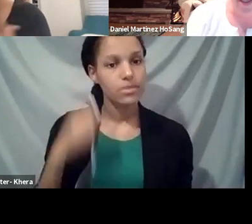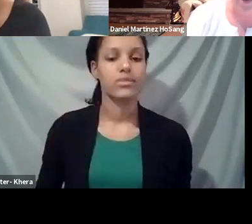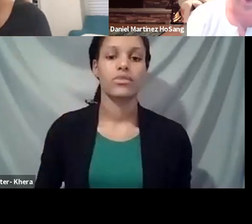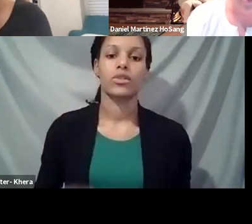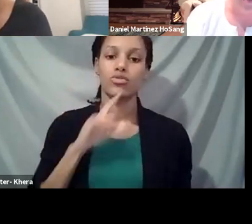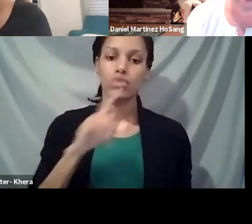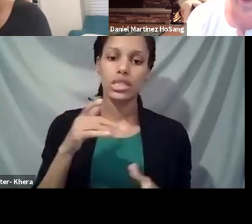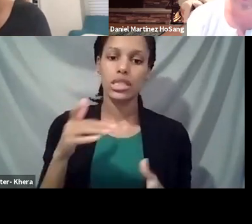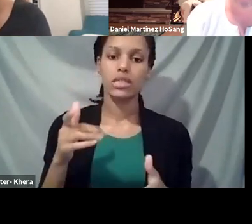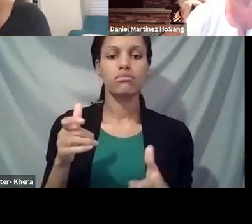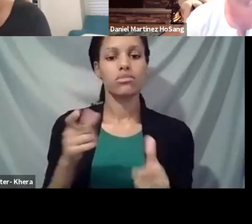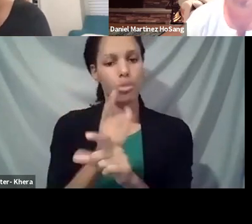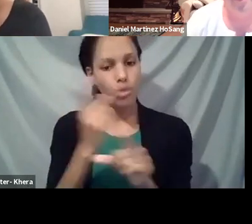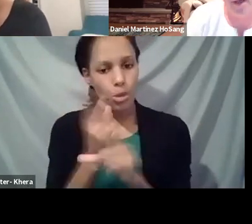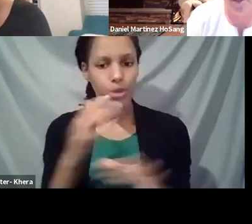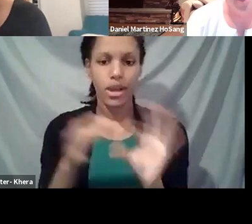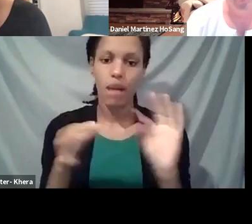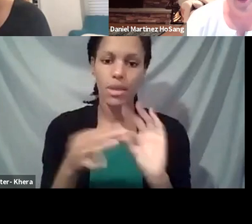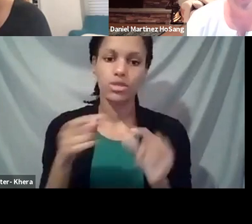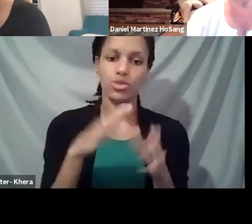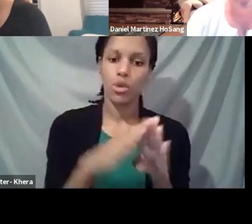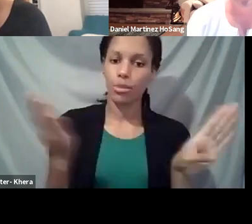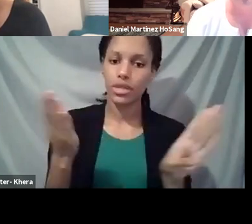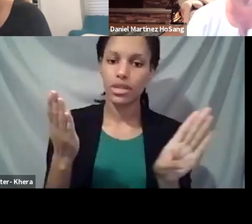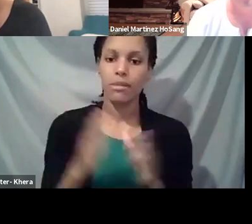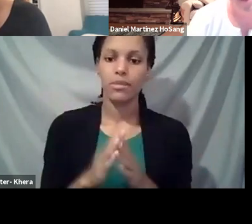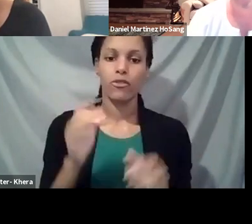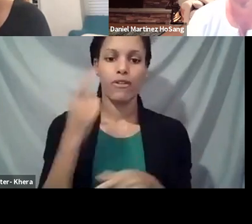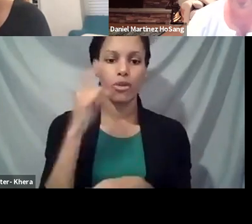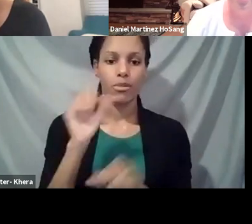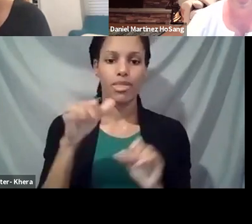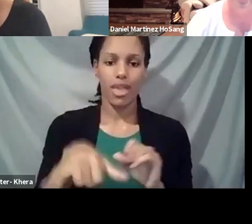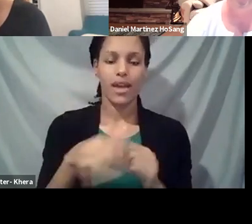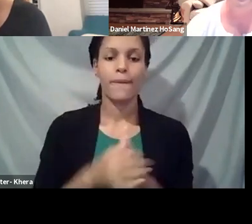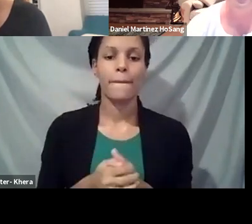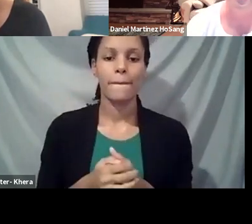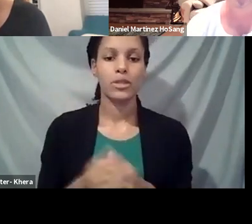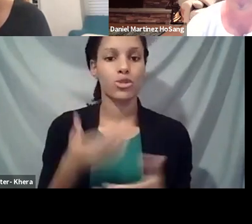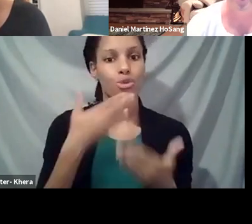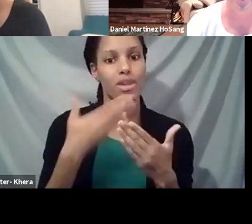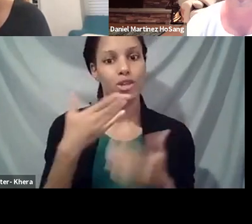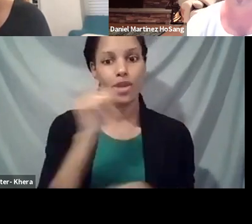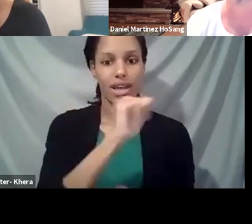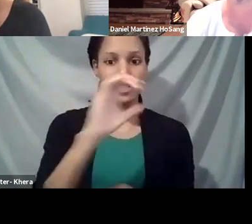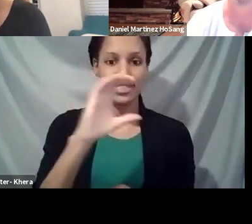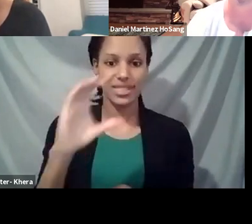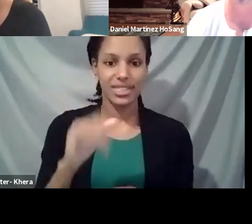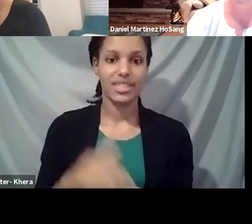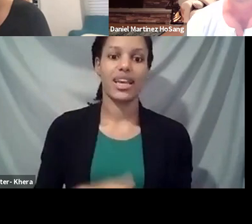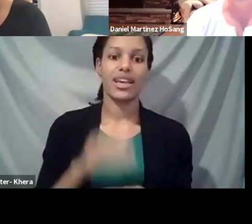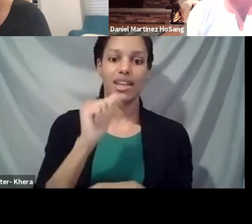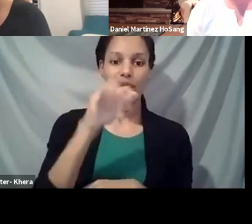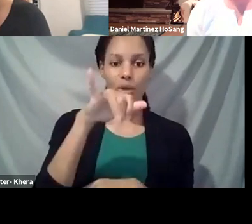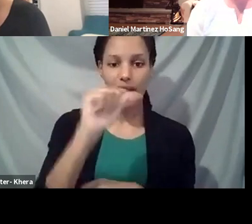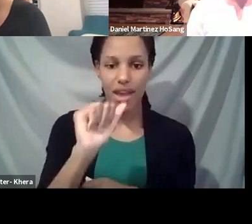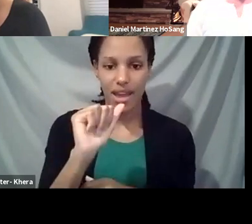appropriate comments that you opened up us up with. A big thanks to the AACC and the AAAYA for all your work